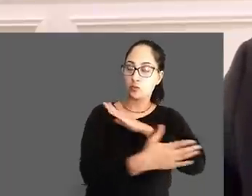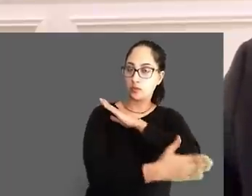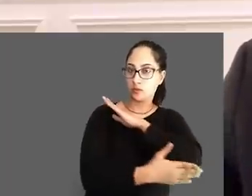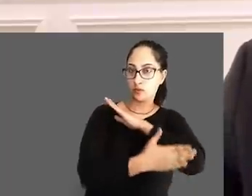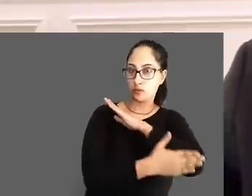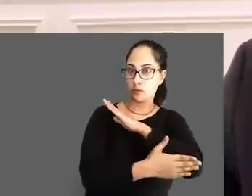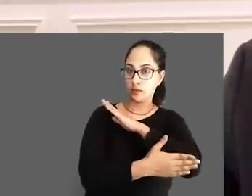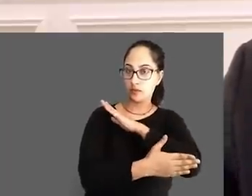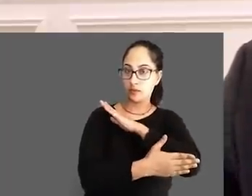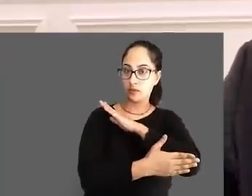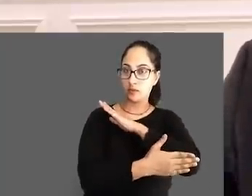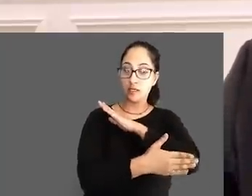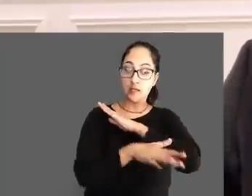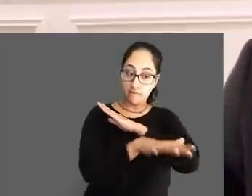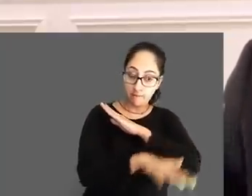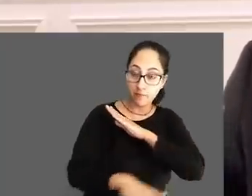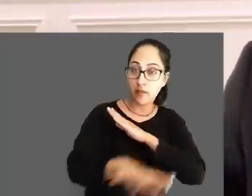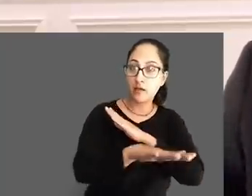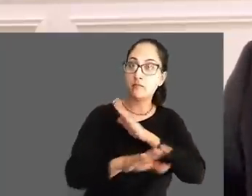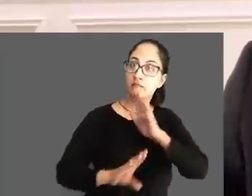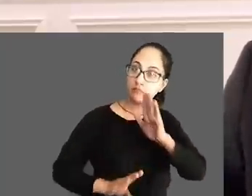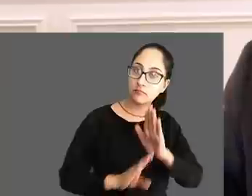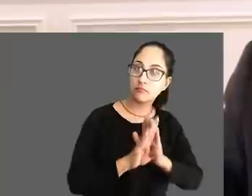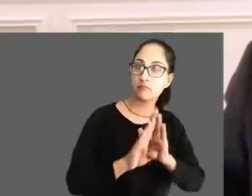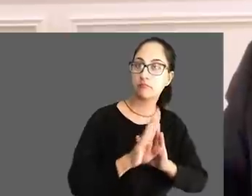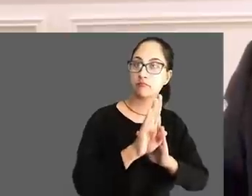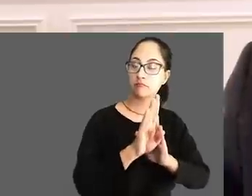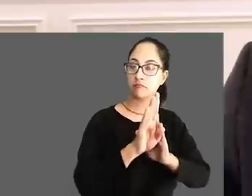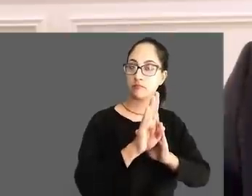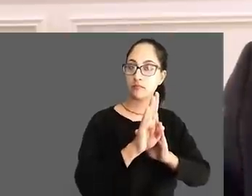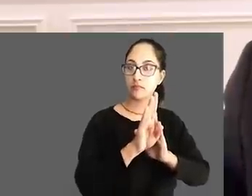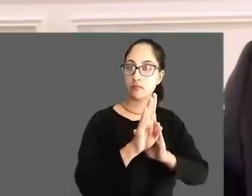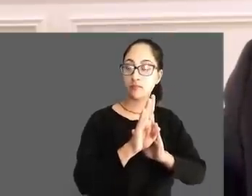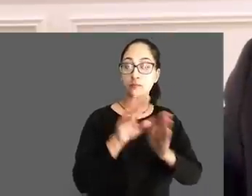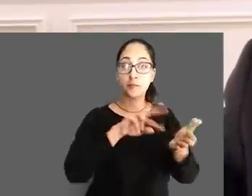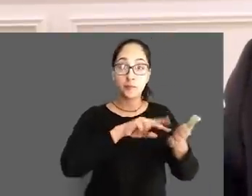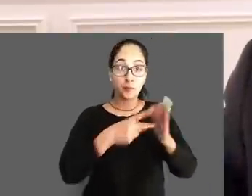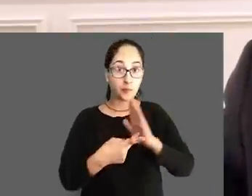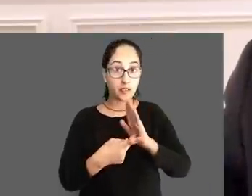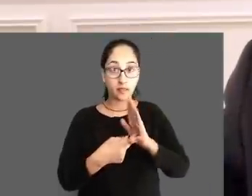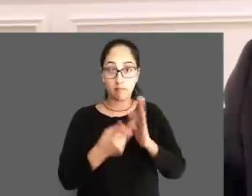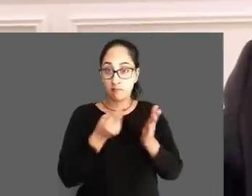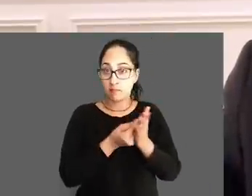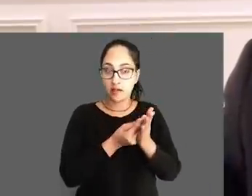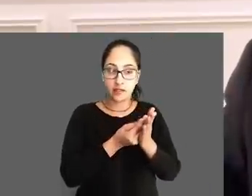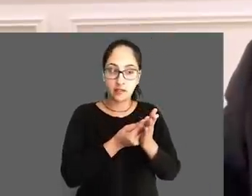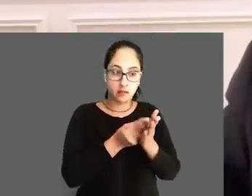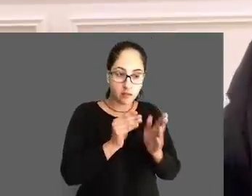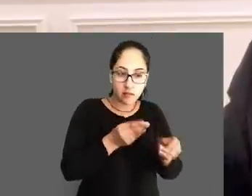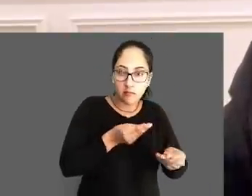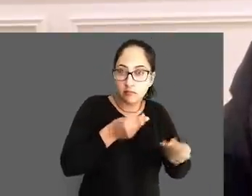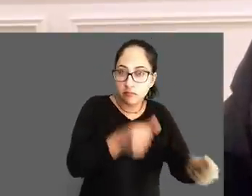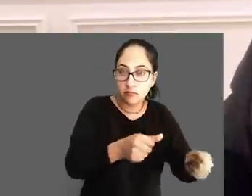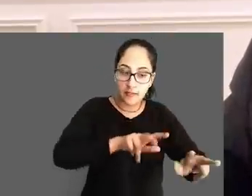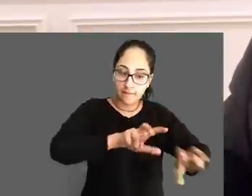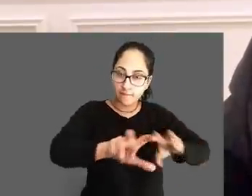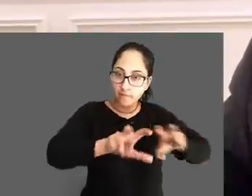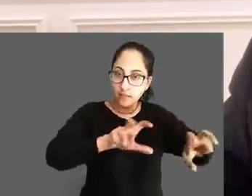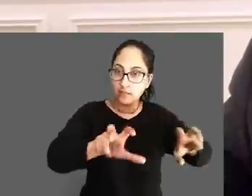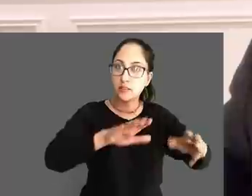financial sector, in tourism, or in media, these are all, again,